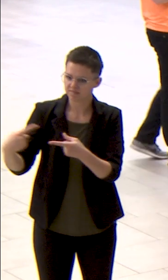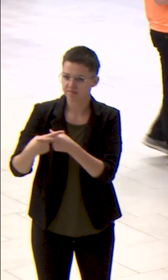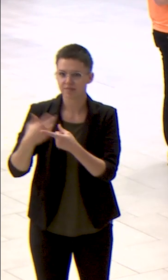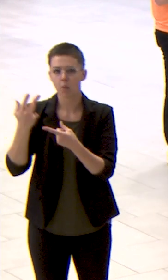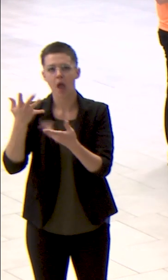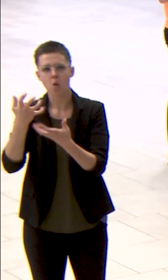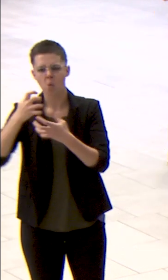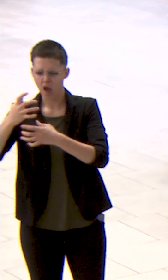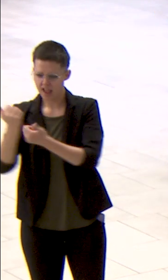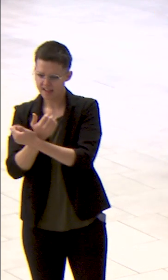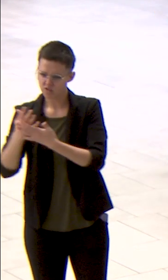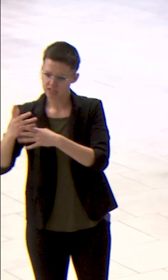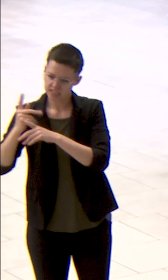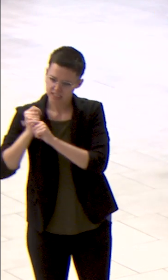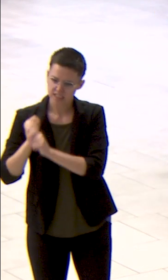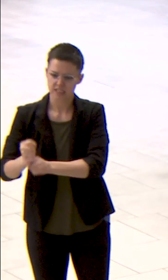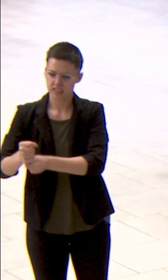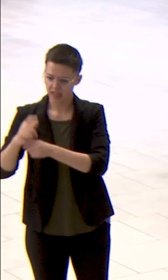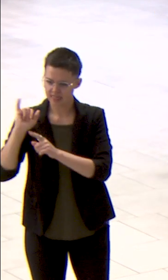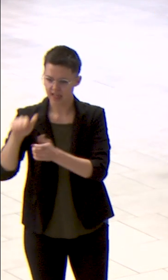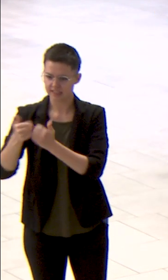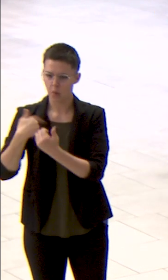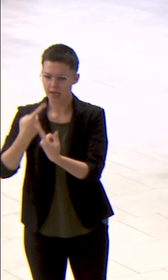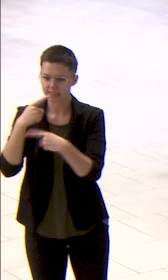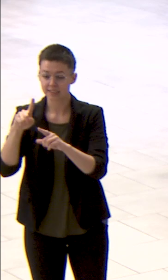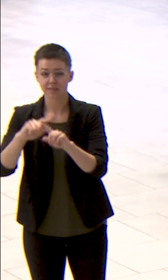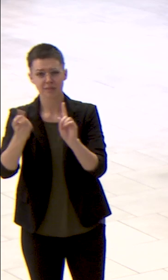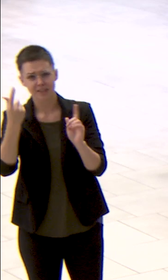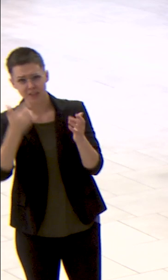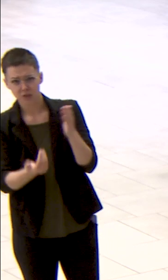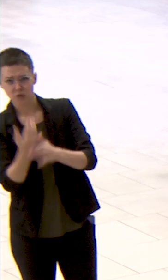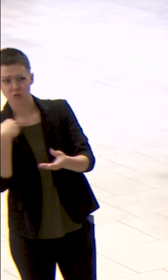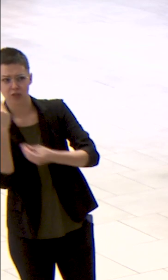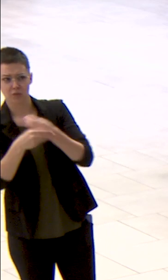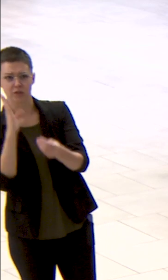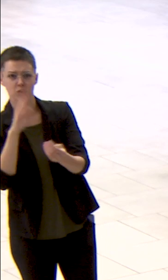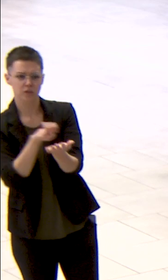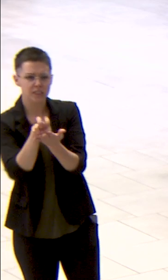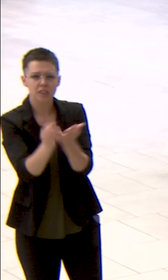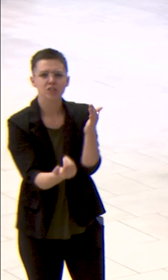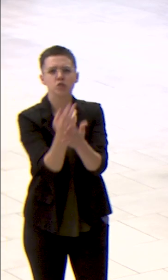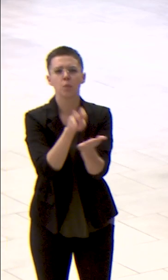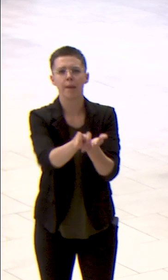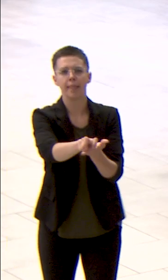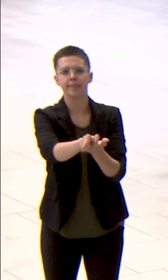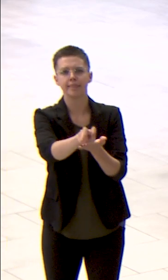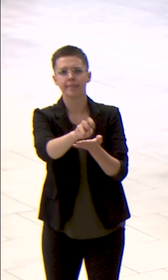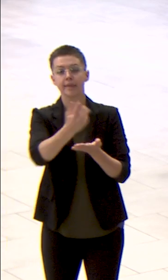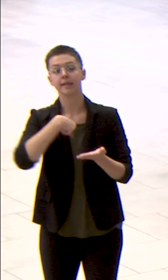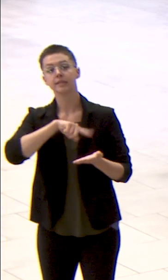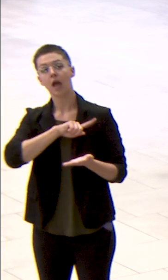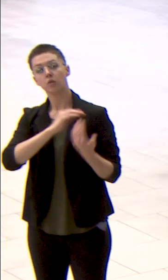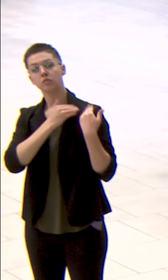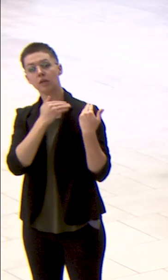way. That's how they got to success. But a new generation, that's not how they're going to get there. They're going to get there on their own way. And I think it's up to us that are in